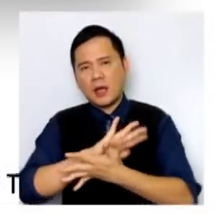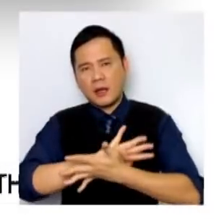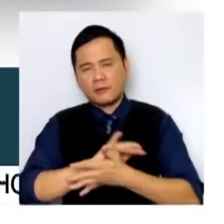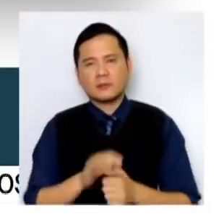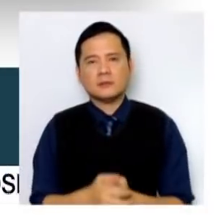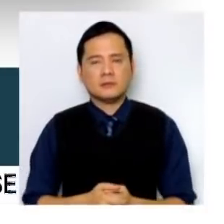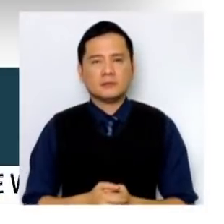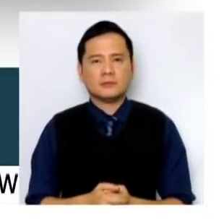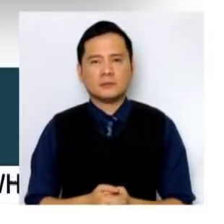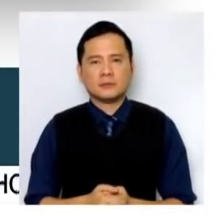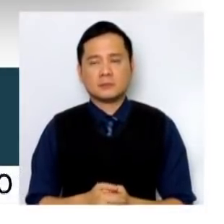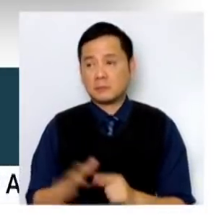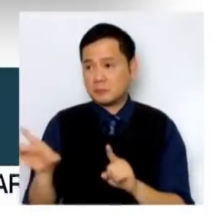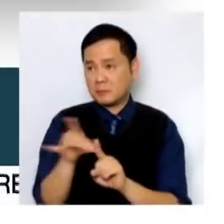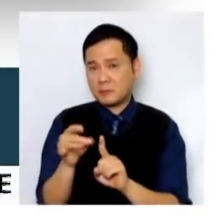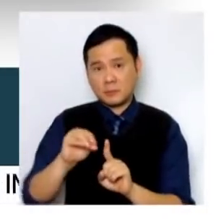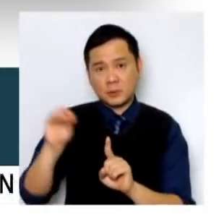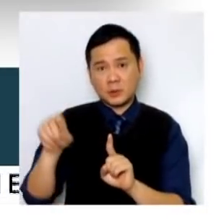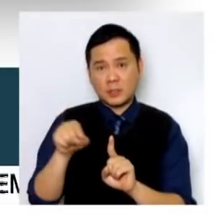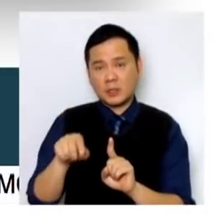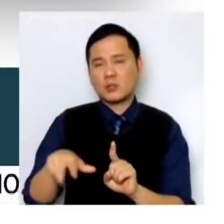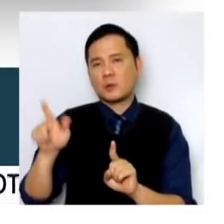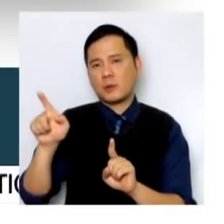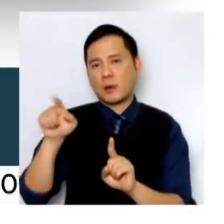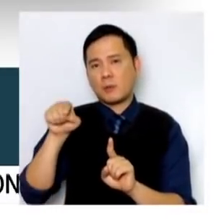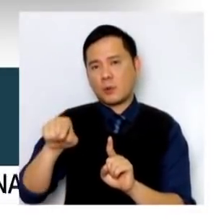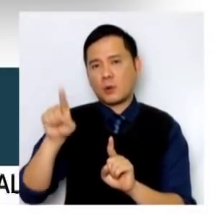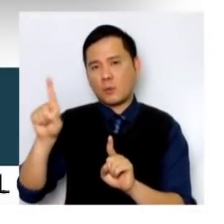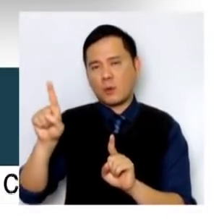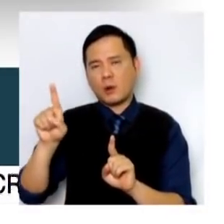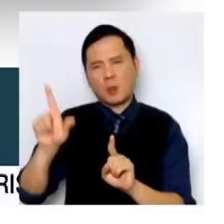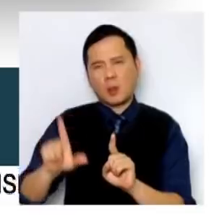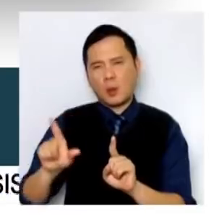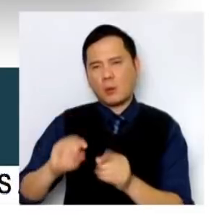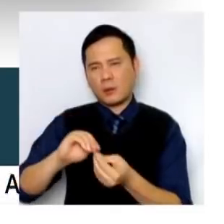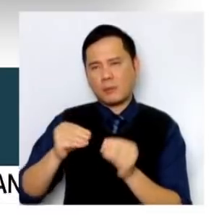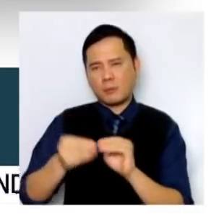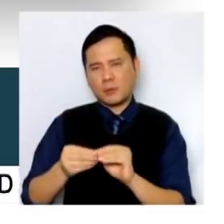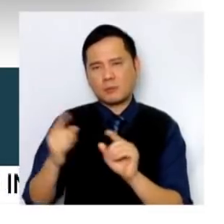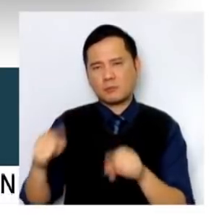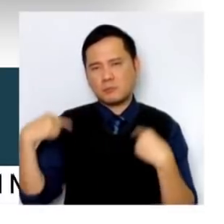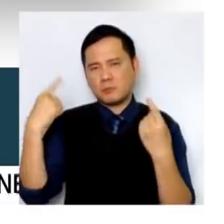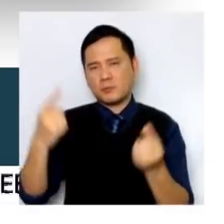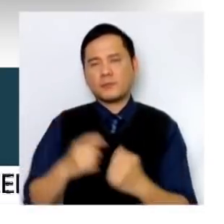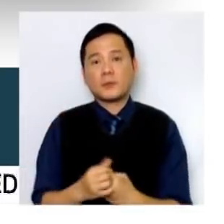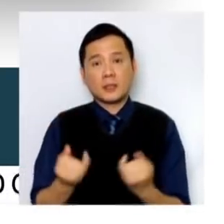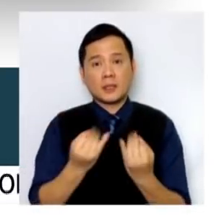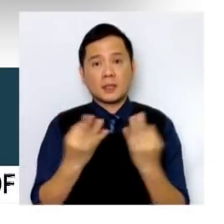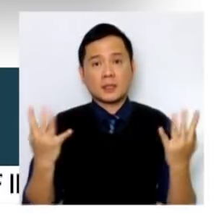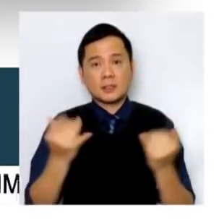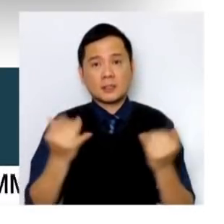at 21.5%. That's the lowest so far this year. Active cases now stand at